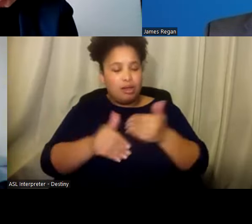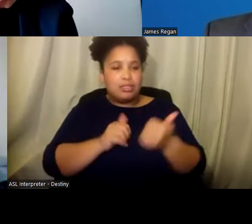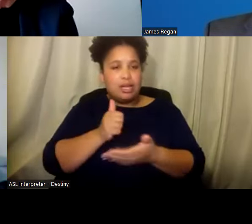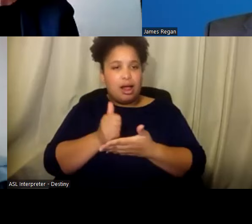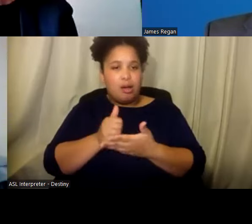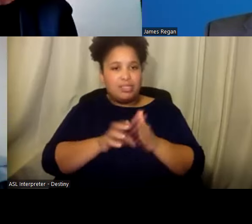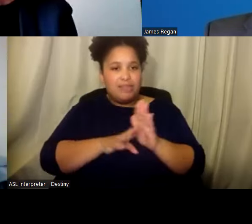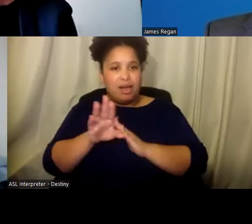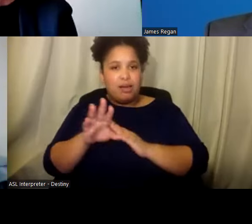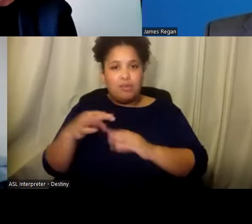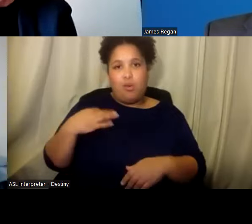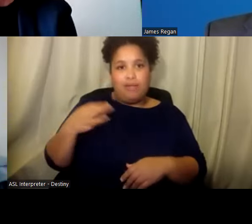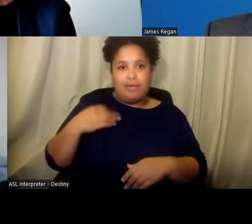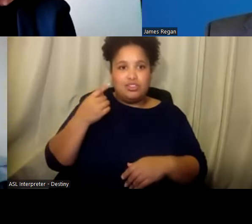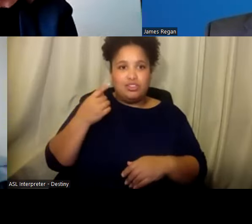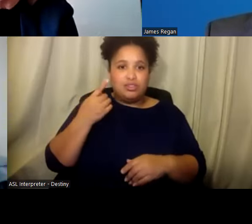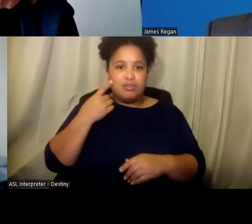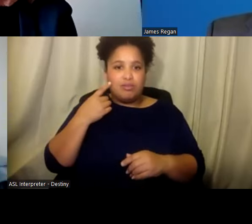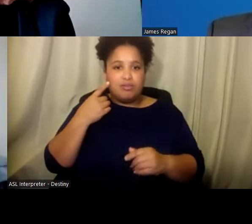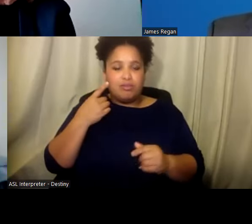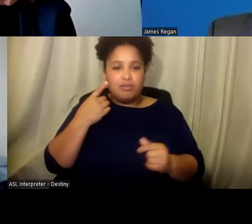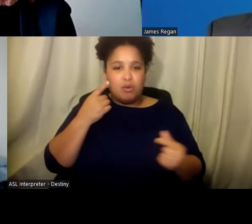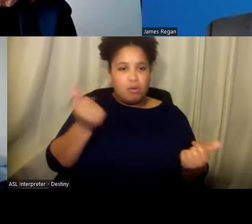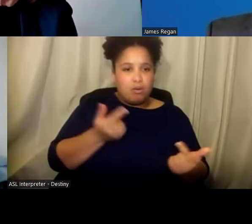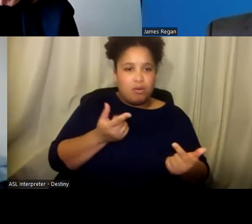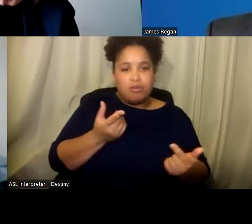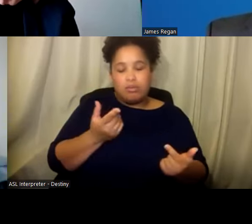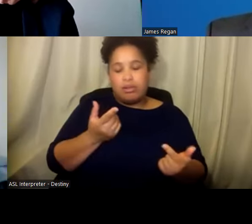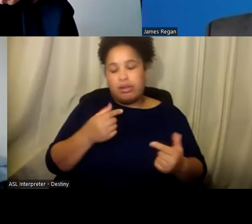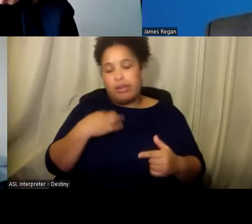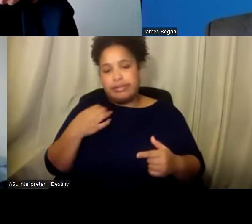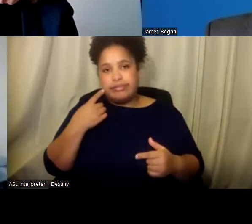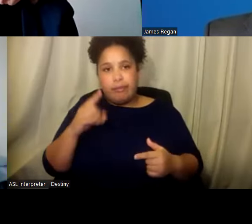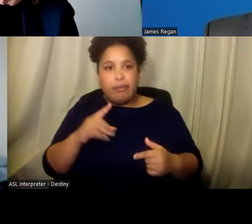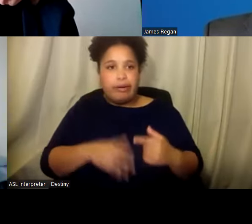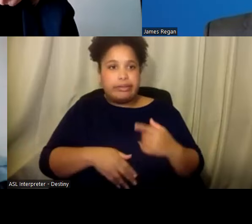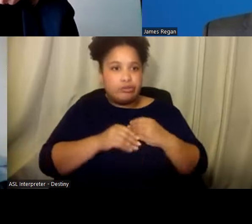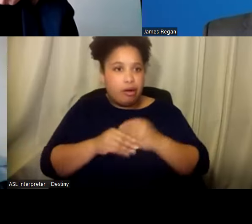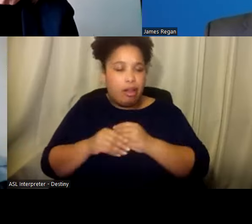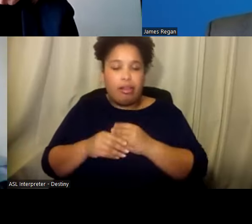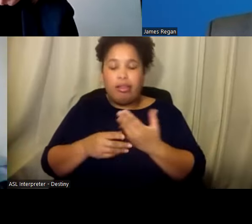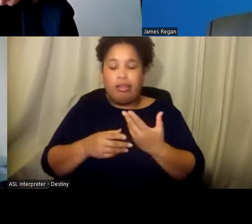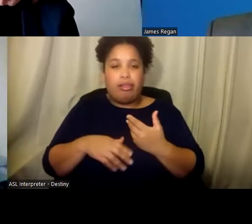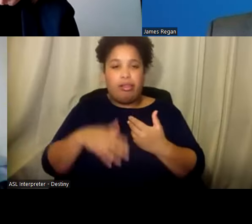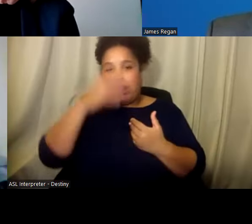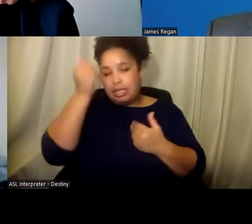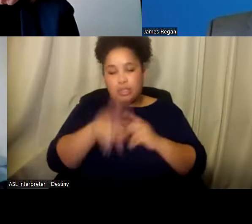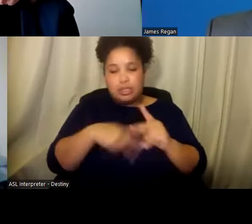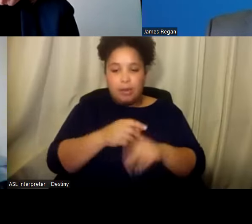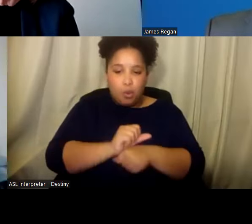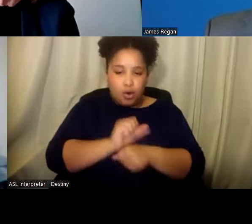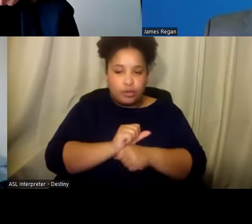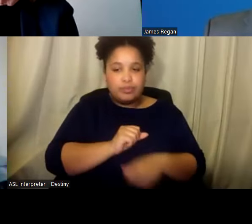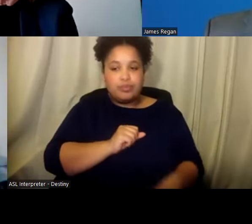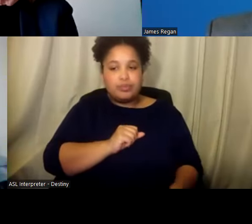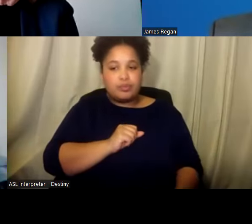develop what the qualifications are overall and what the qualifications are for additional Alzheimer's work. And I hope that you